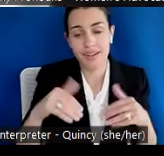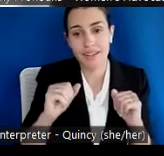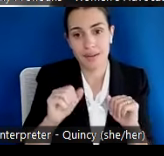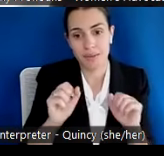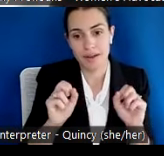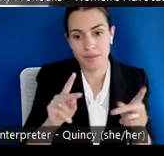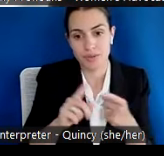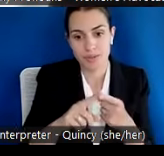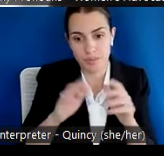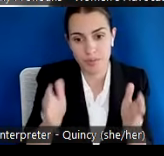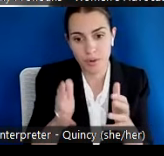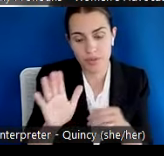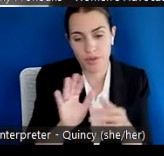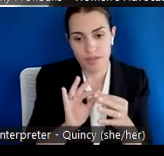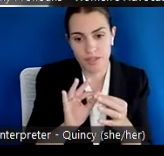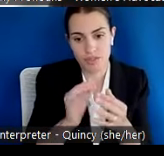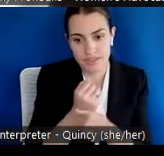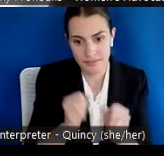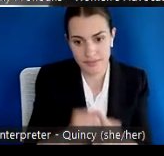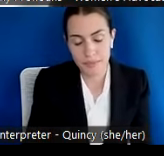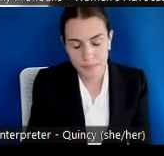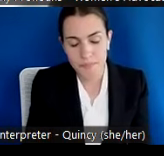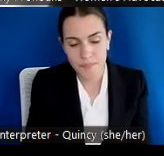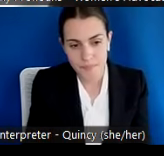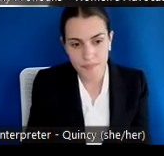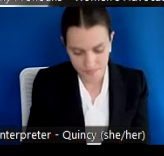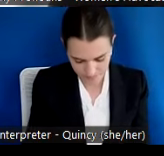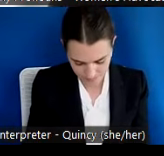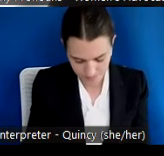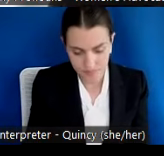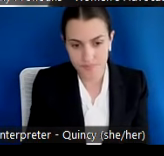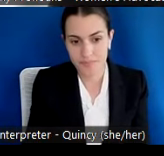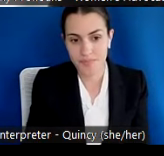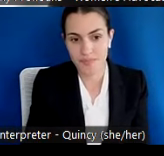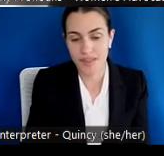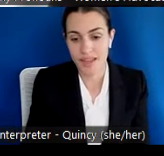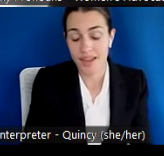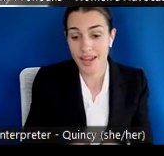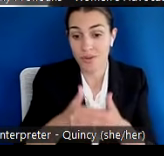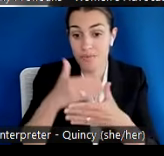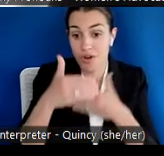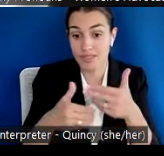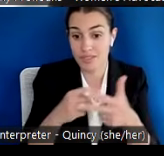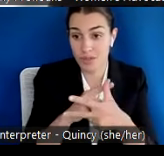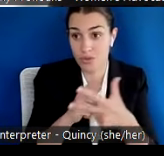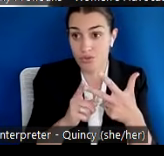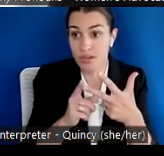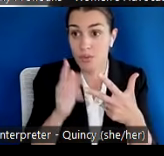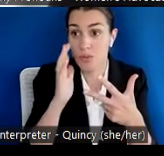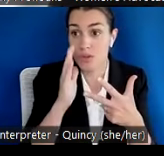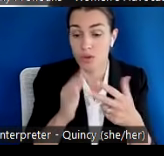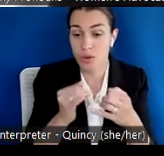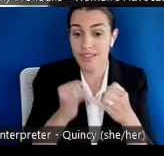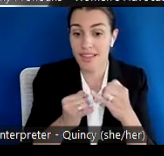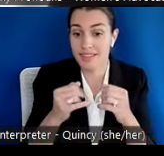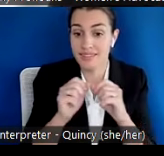their relational safety. And so now that we've talked about those three, we're going to move into our very last poll,